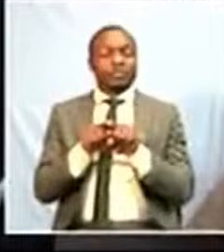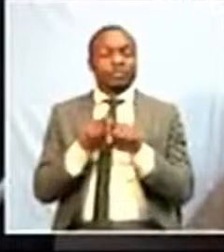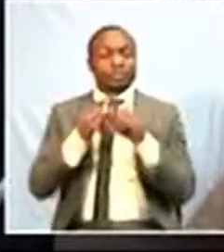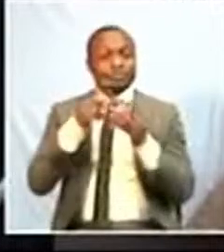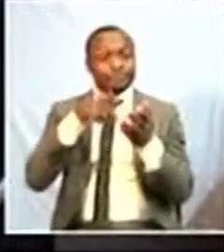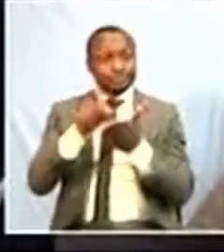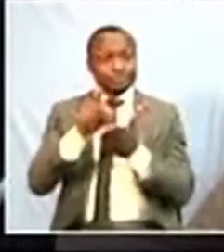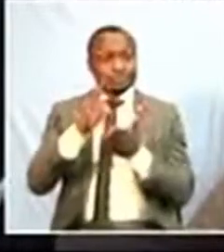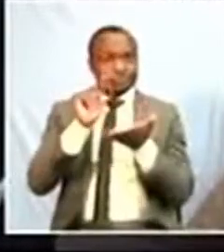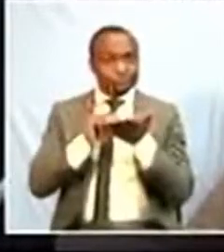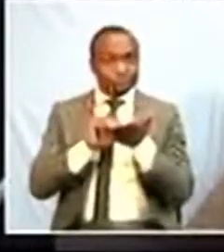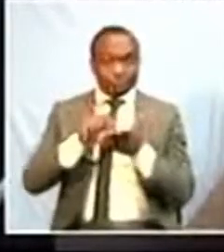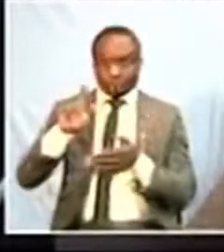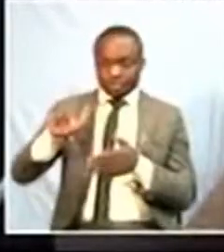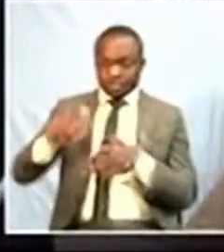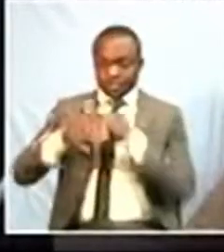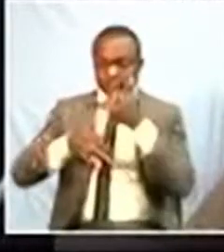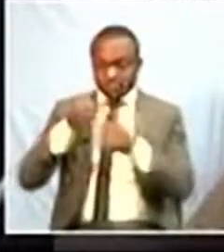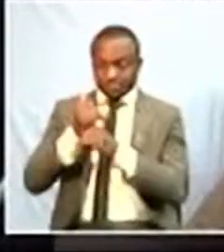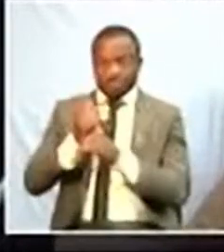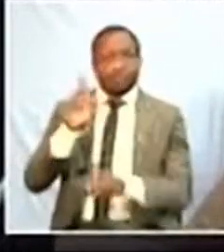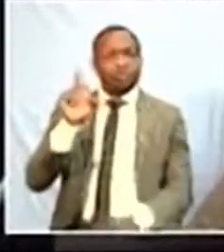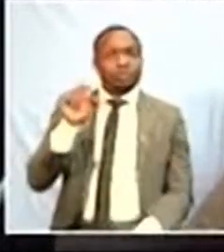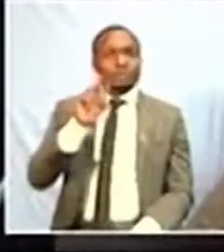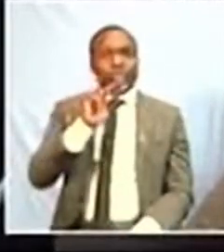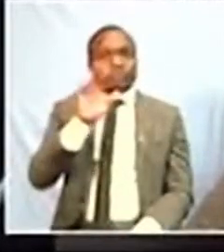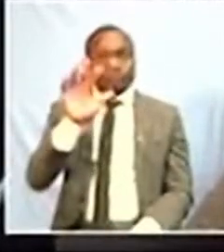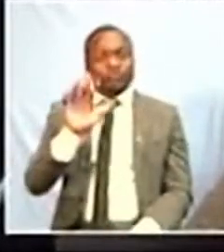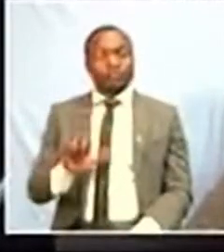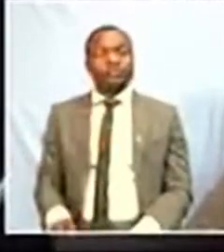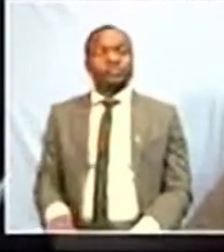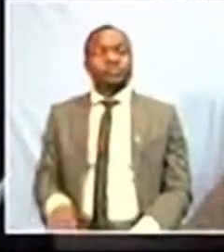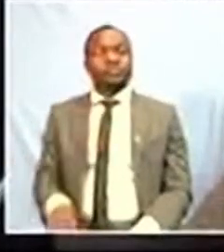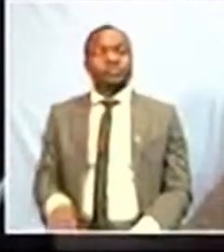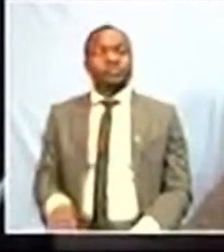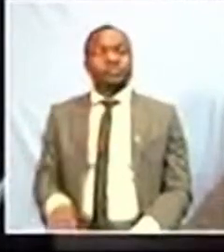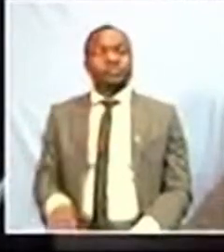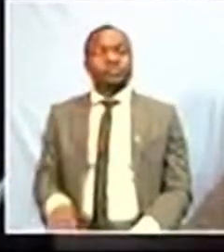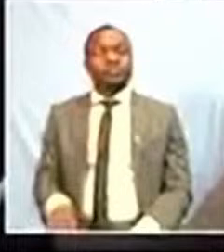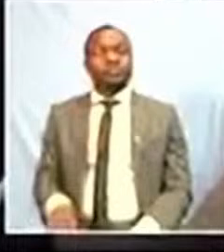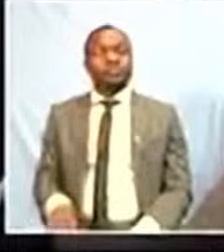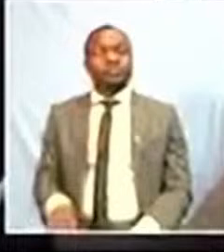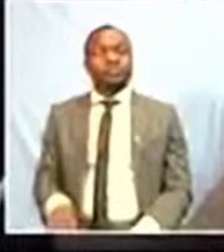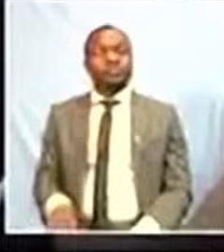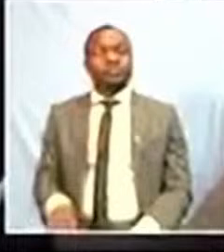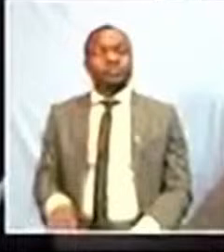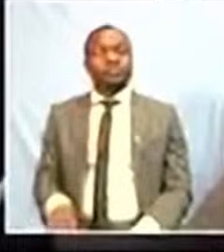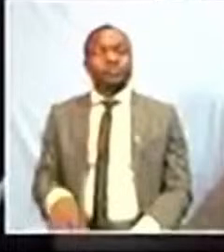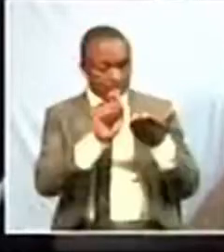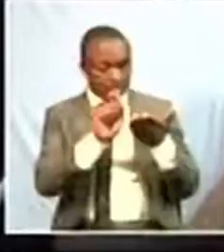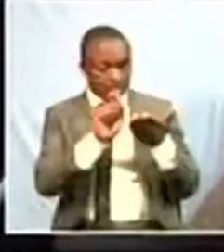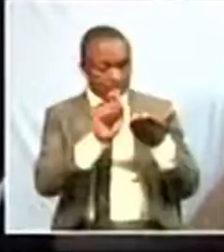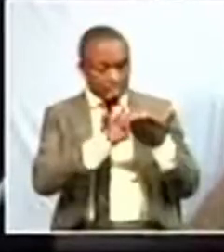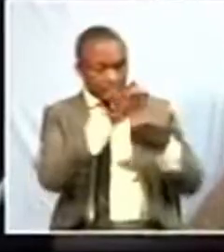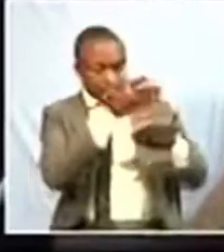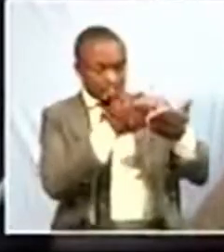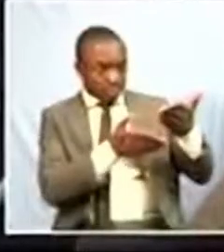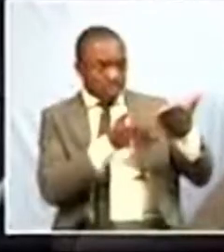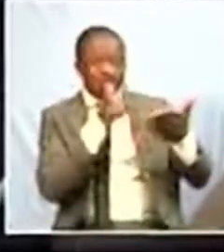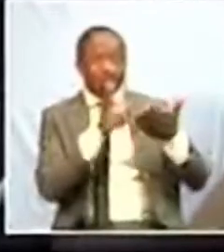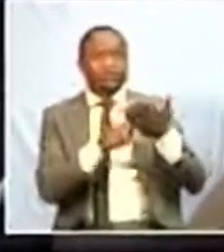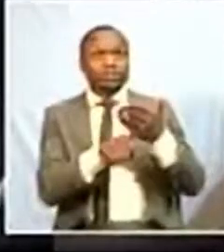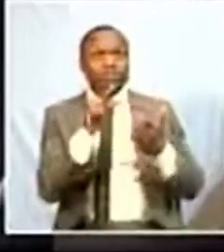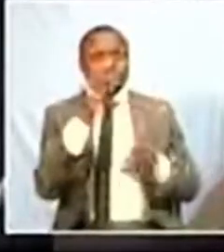year. In 2025, 25th, 24th February, you write this type of letter. Are